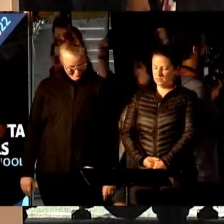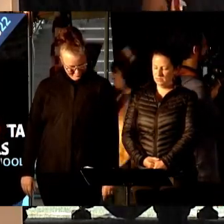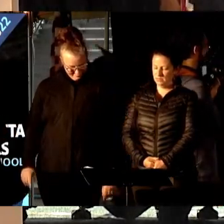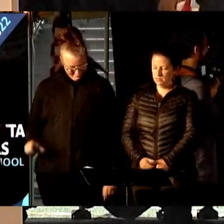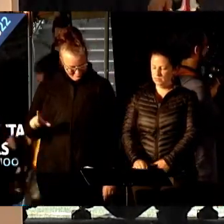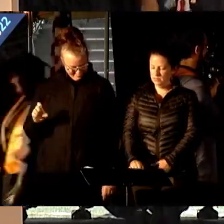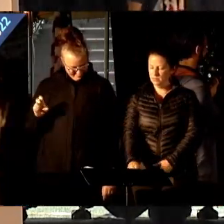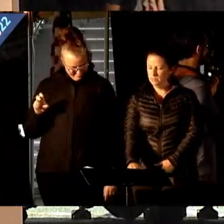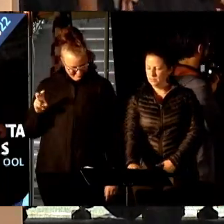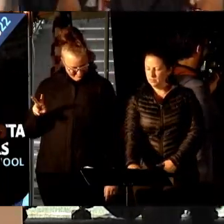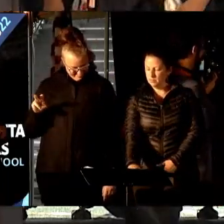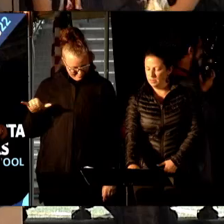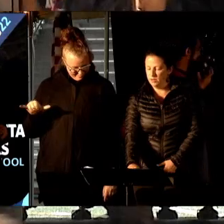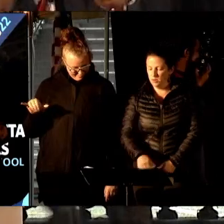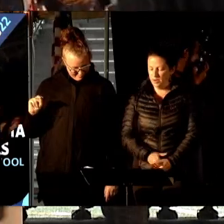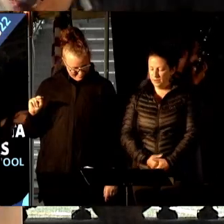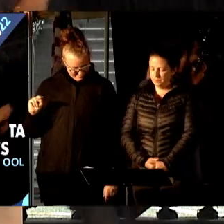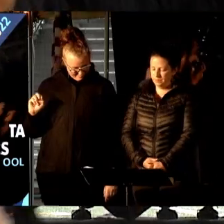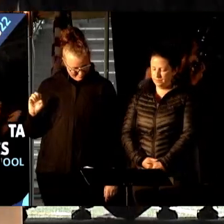Levi Winslow.